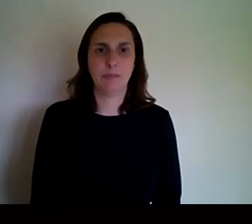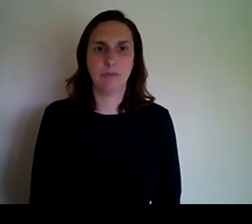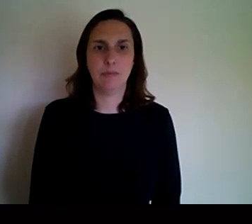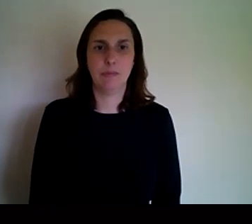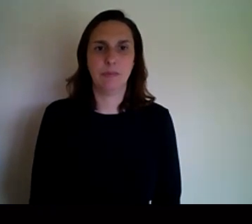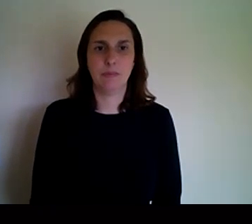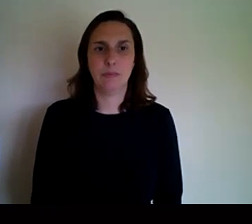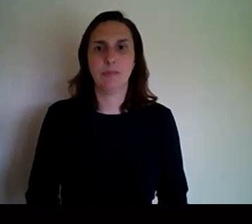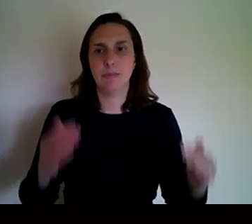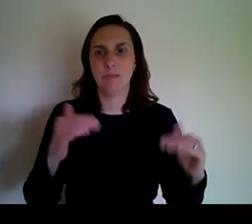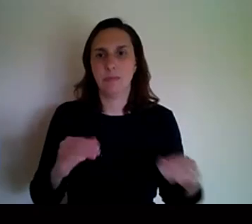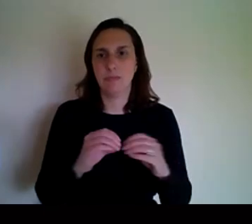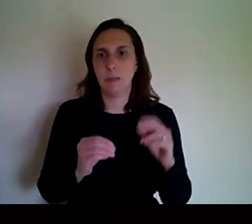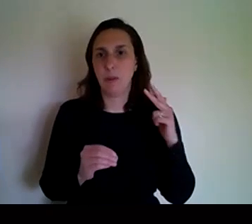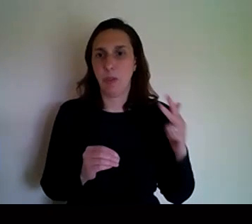And equation number 3,